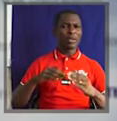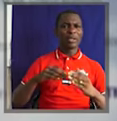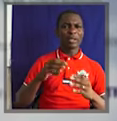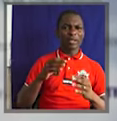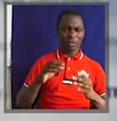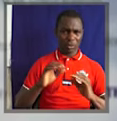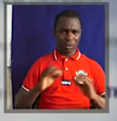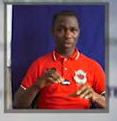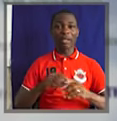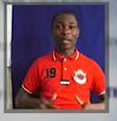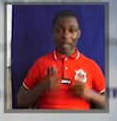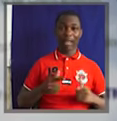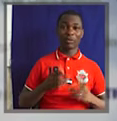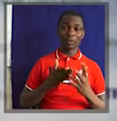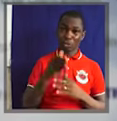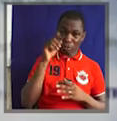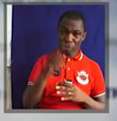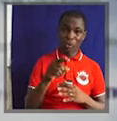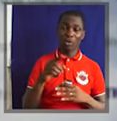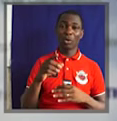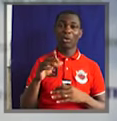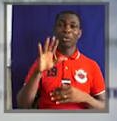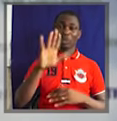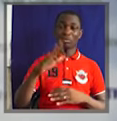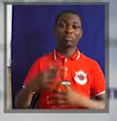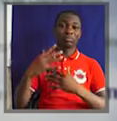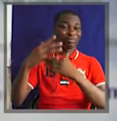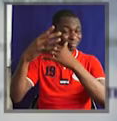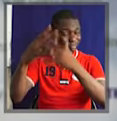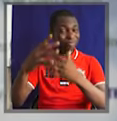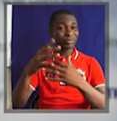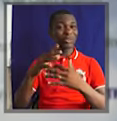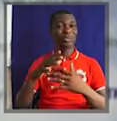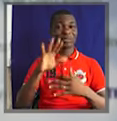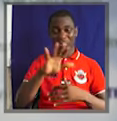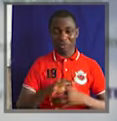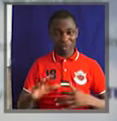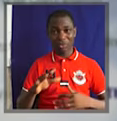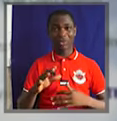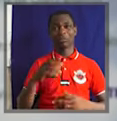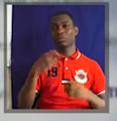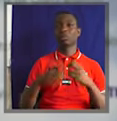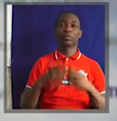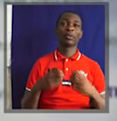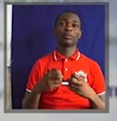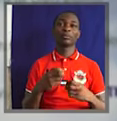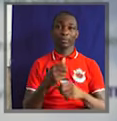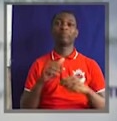handra wo ho ewa sa asasi swa and namoso ebema wu generation wu descendants abinya